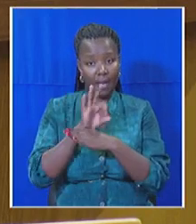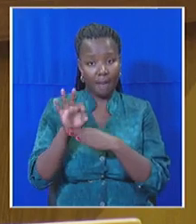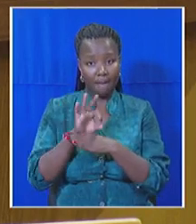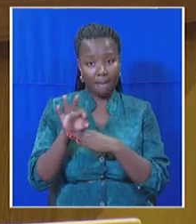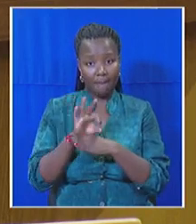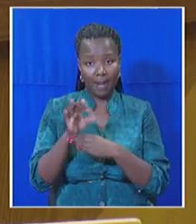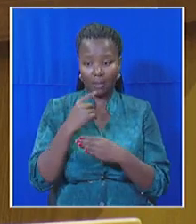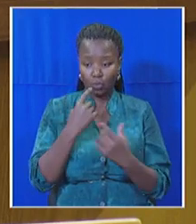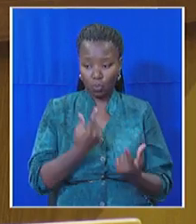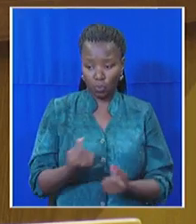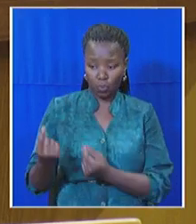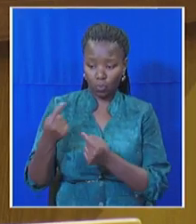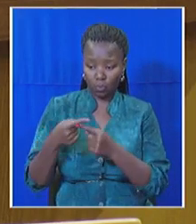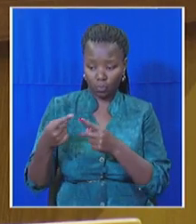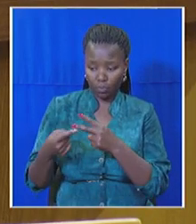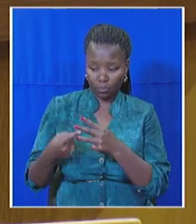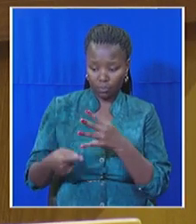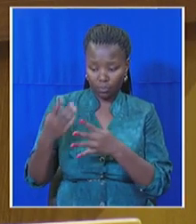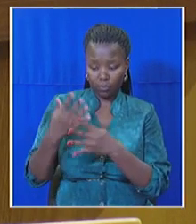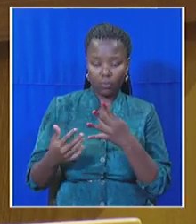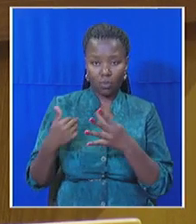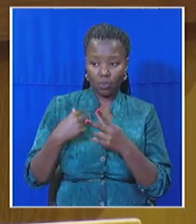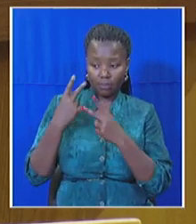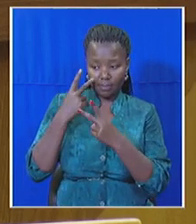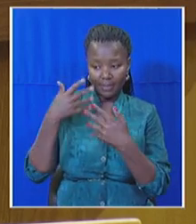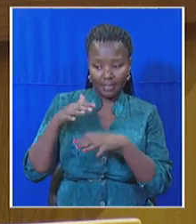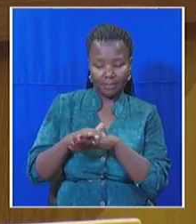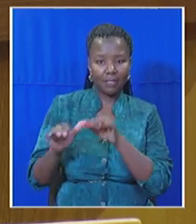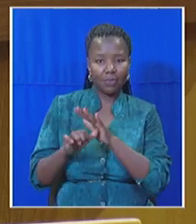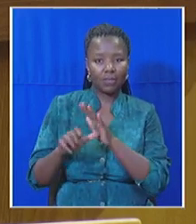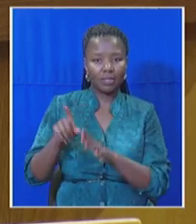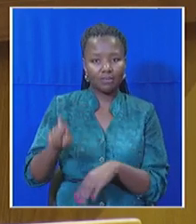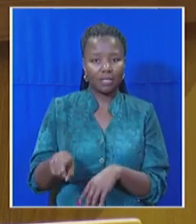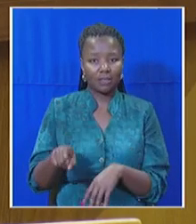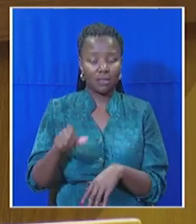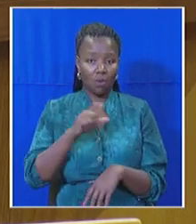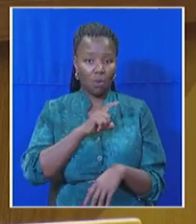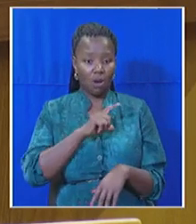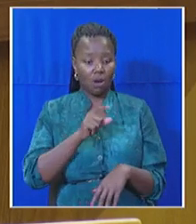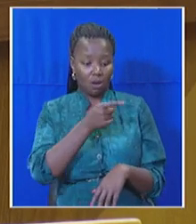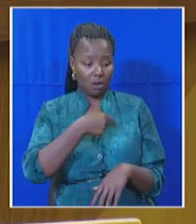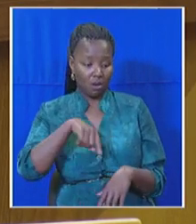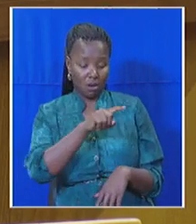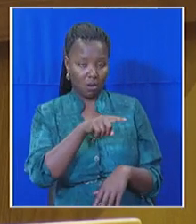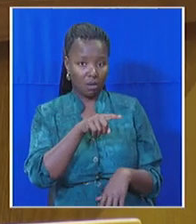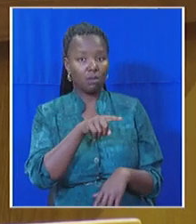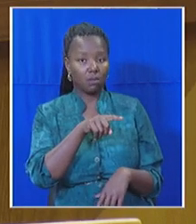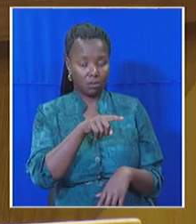by the department is watched very closely, so that the necessary capacity is employed in